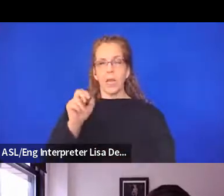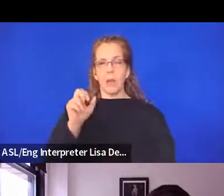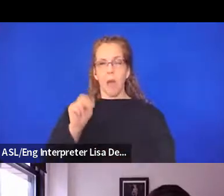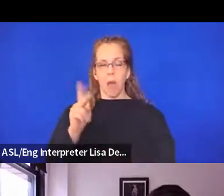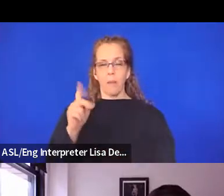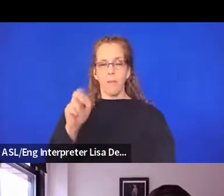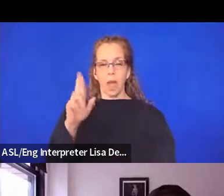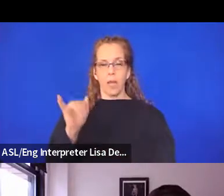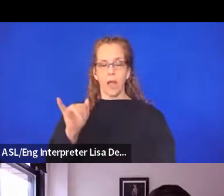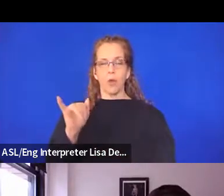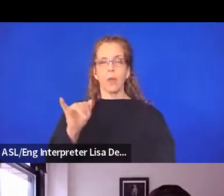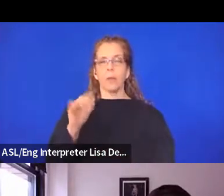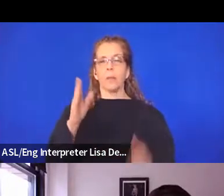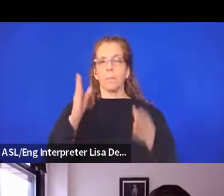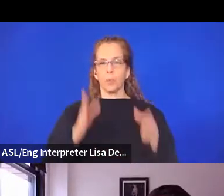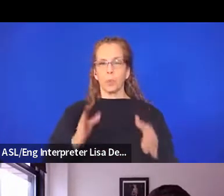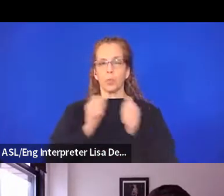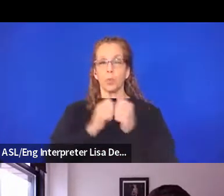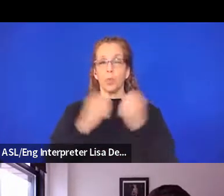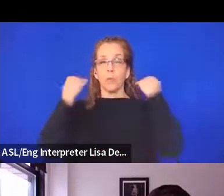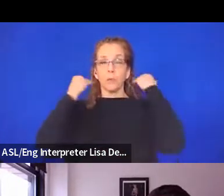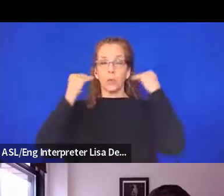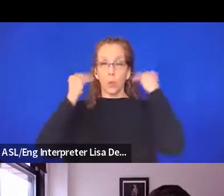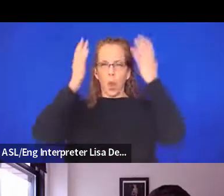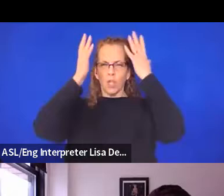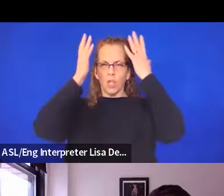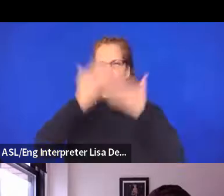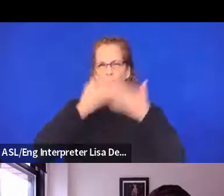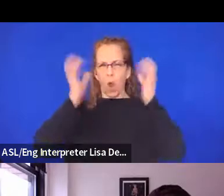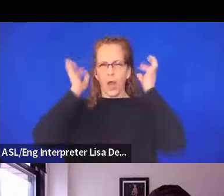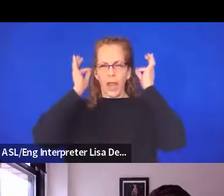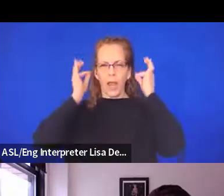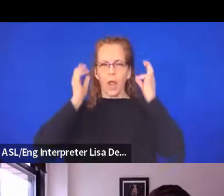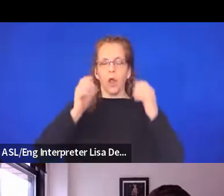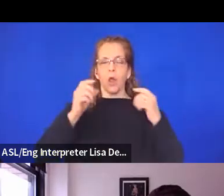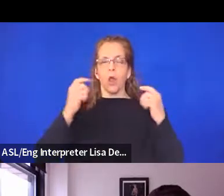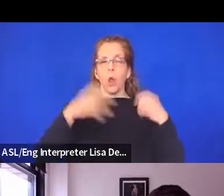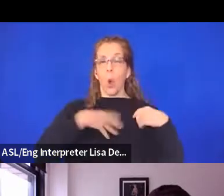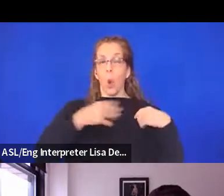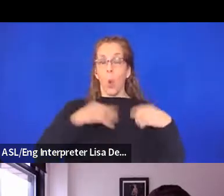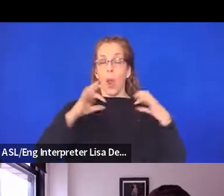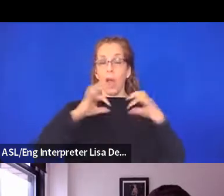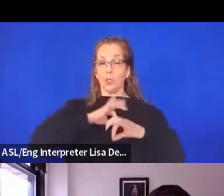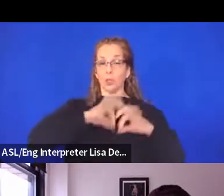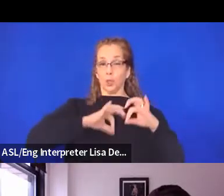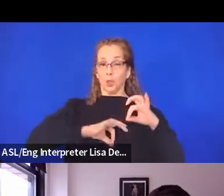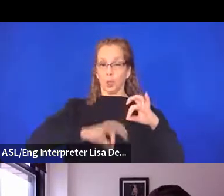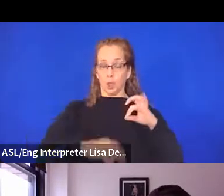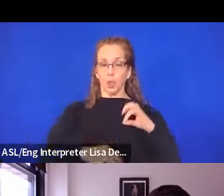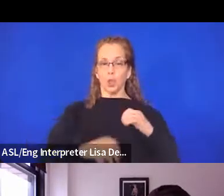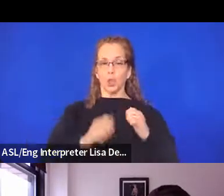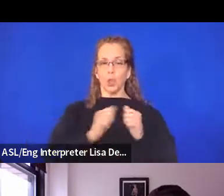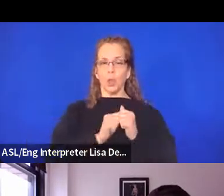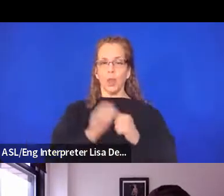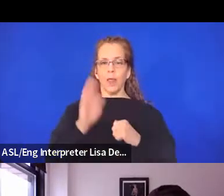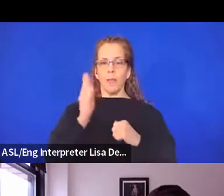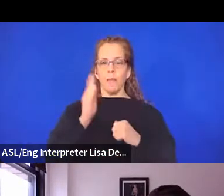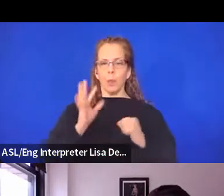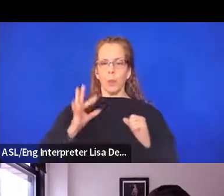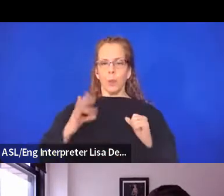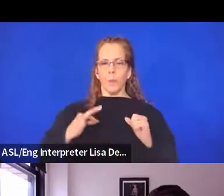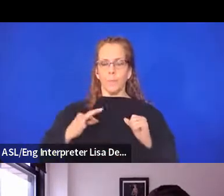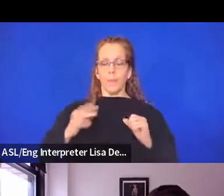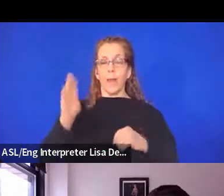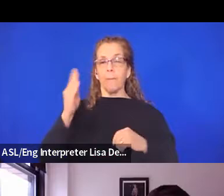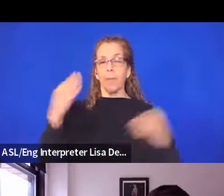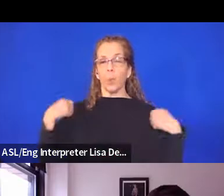dark hair, wearing a white button-down shirt with blue pin dots and a blue blazer over